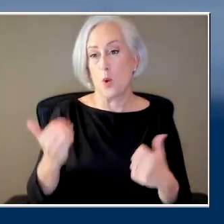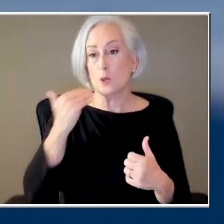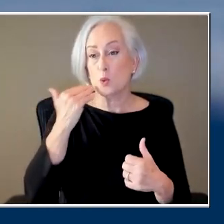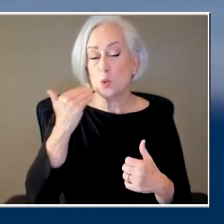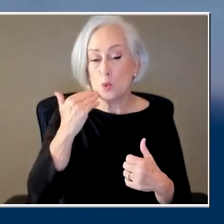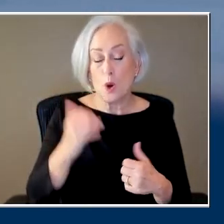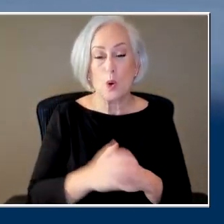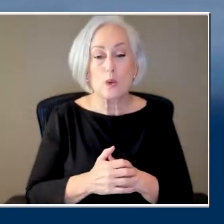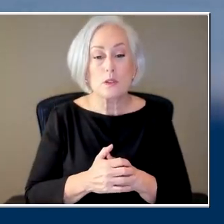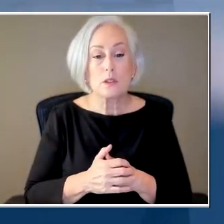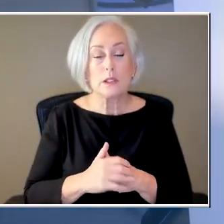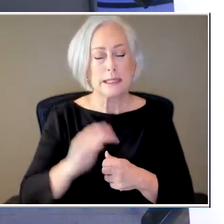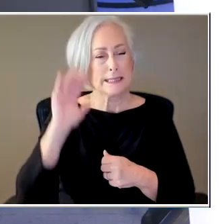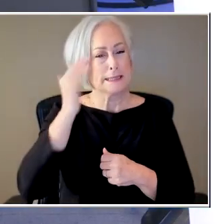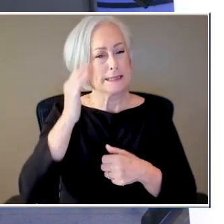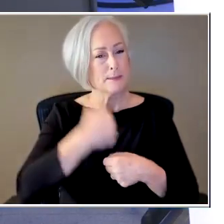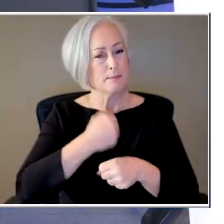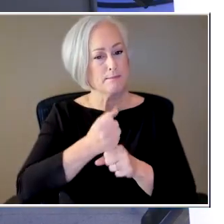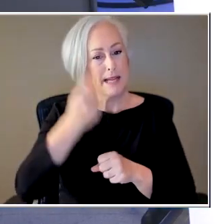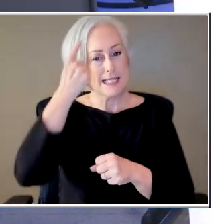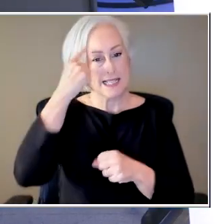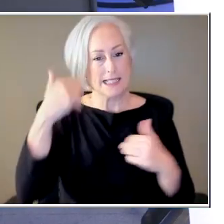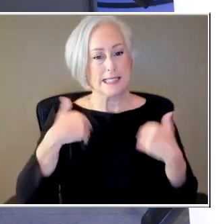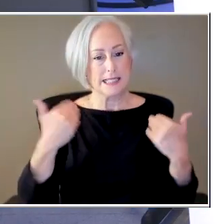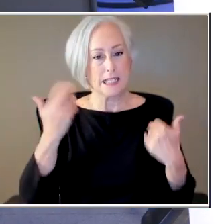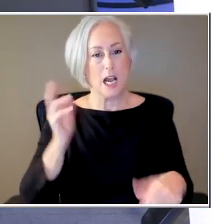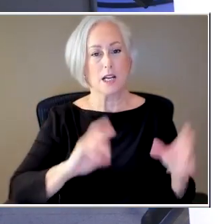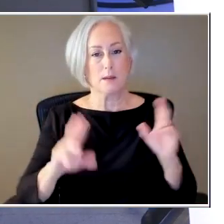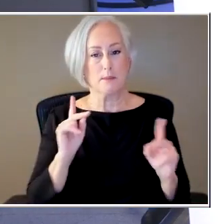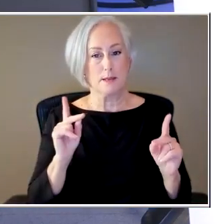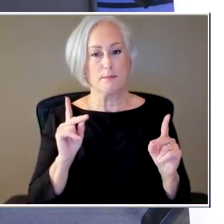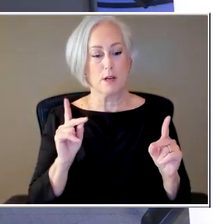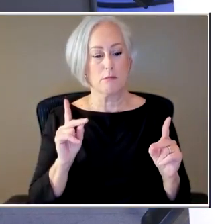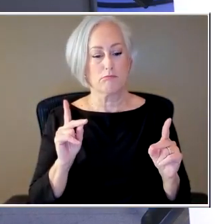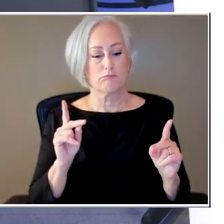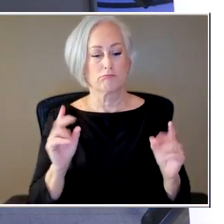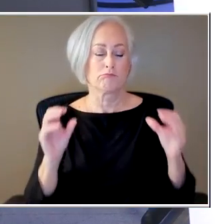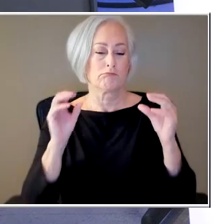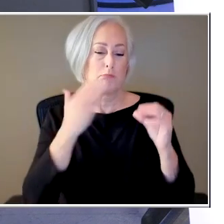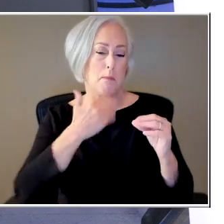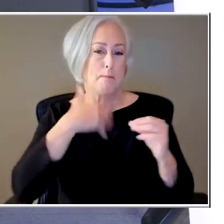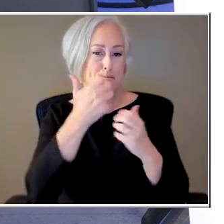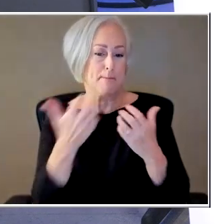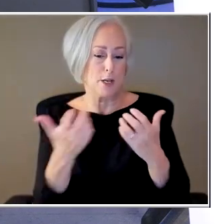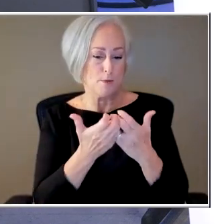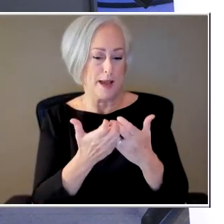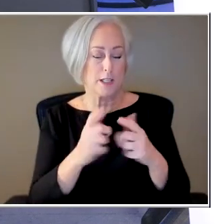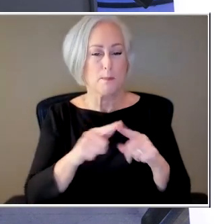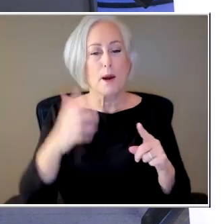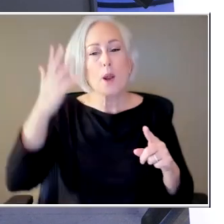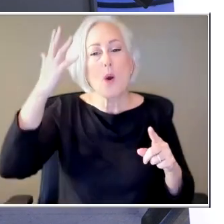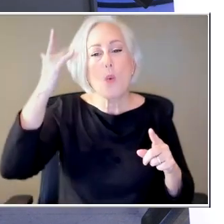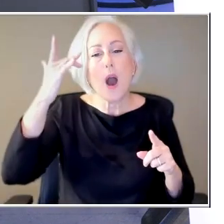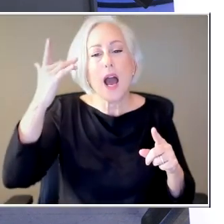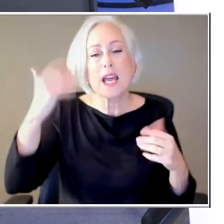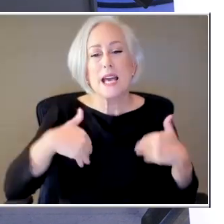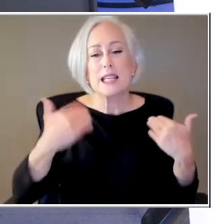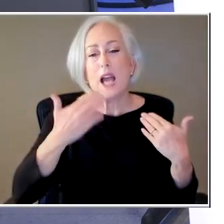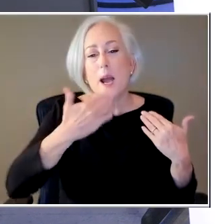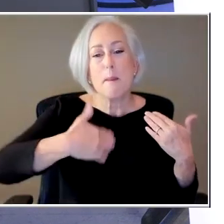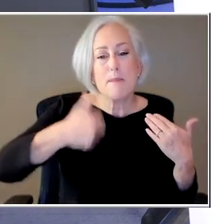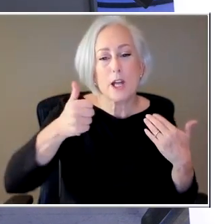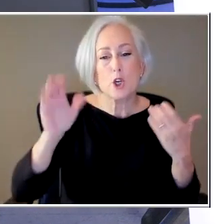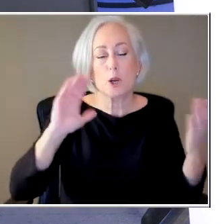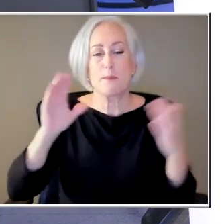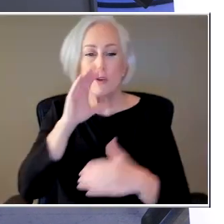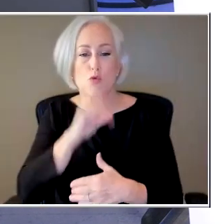seems to make sense that just younger donors, would be good, but he wants to know, why are younger donors so much preferred? I would have thought if you